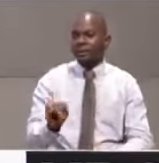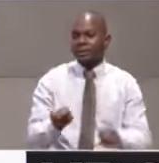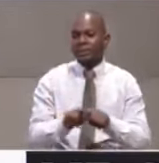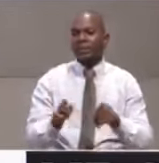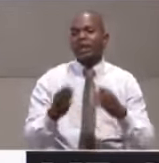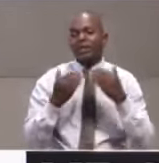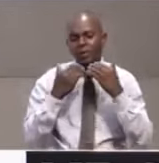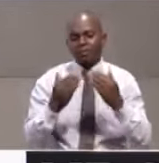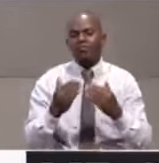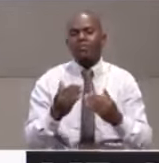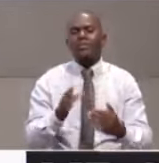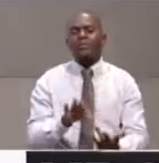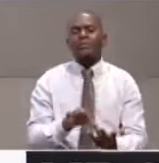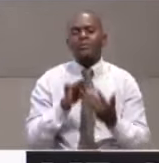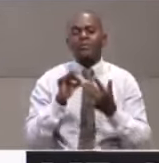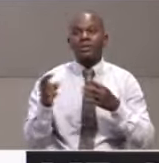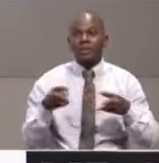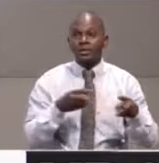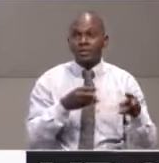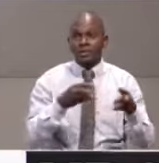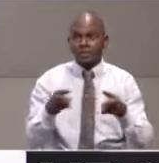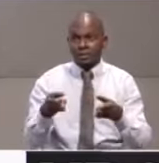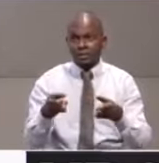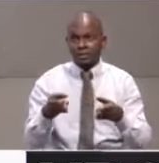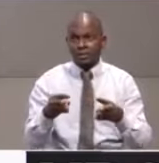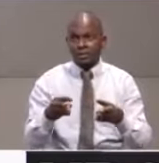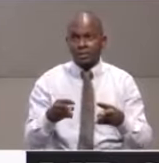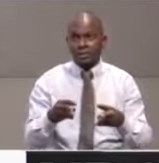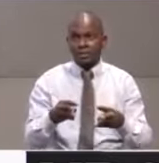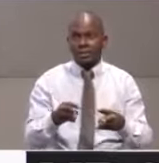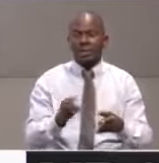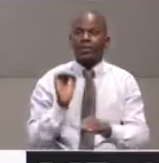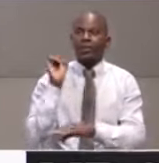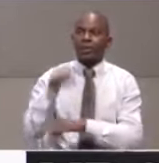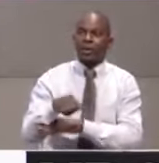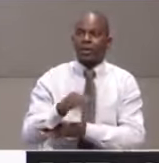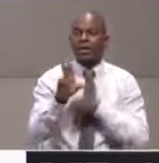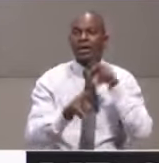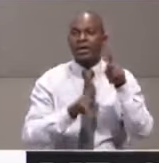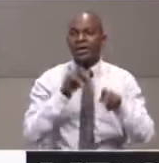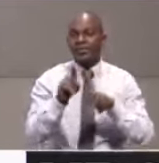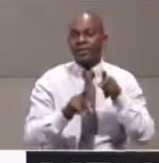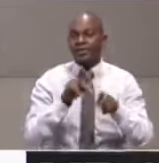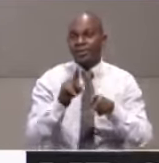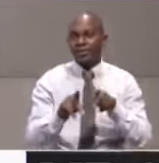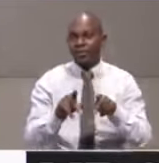thank, in a very special way, Akase Akaluo Bukedea.